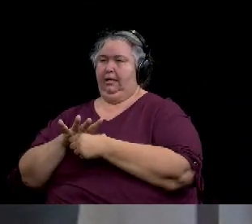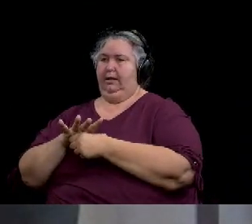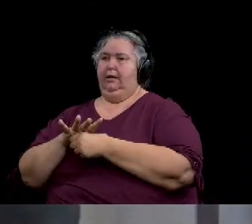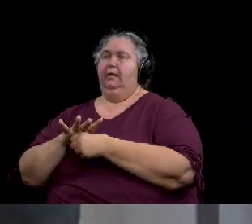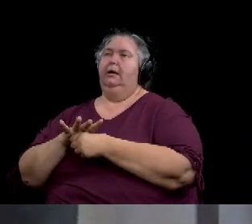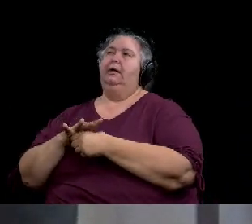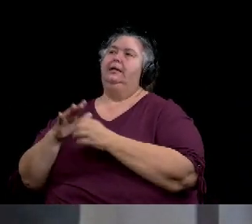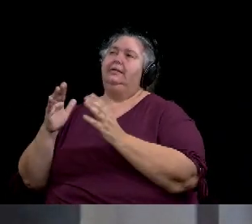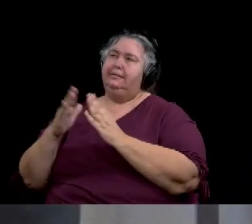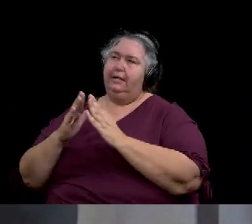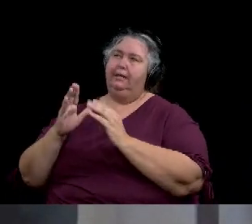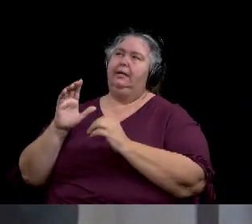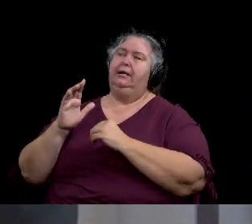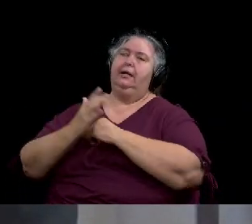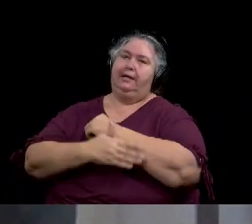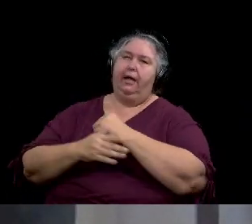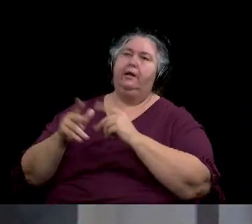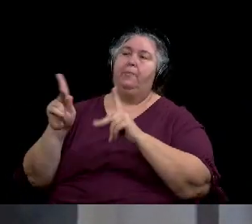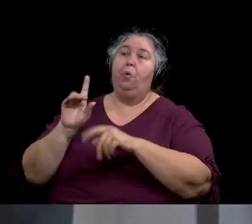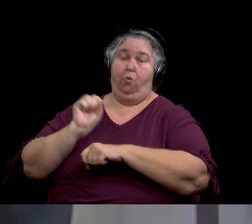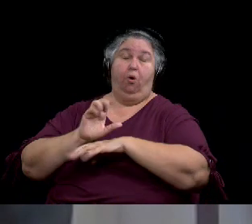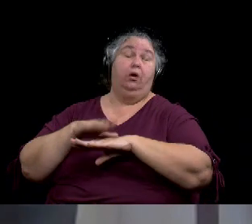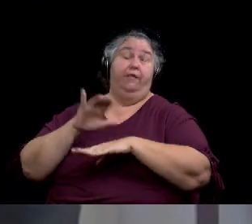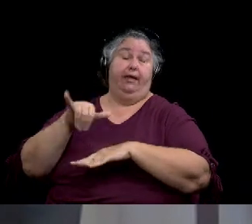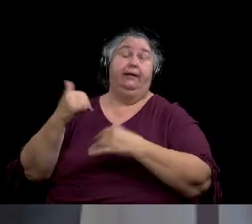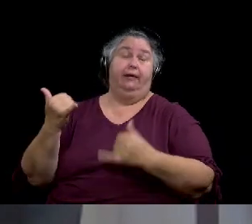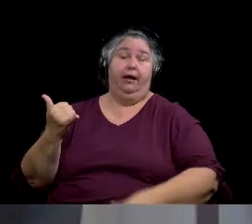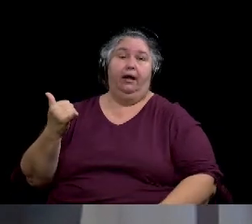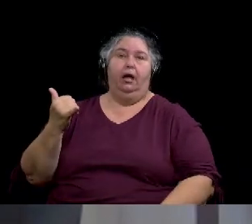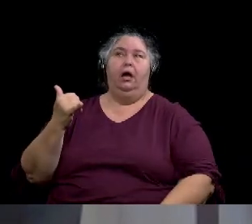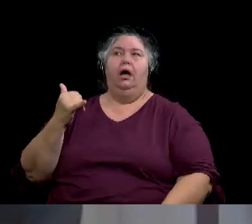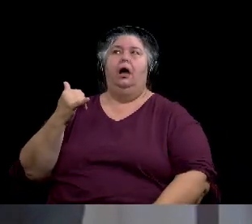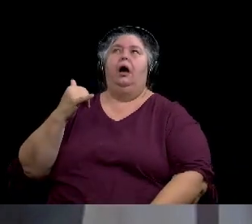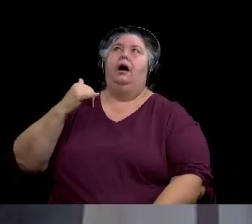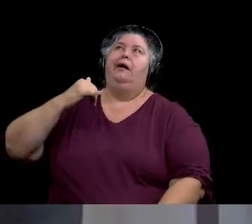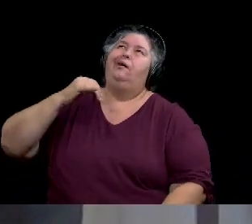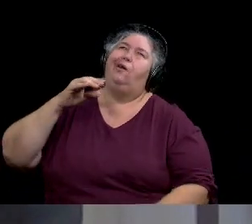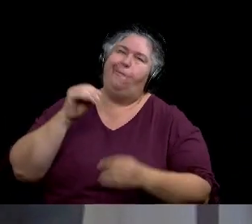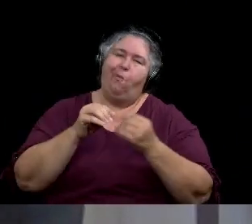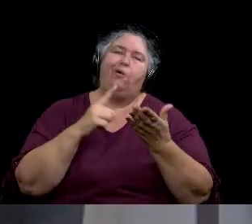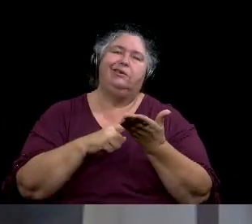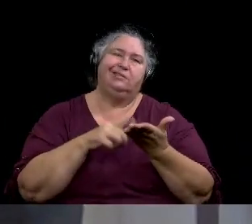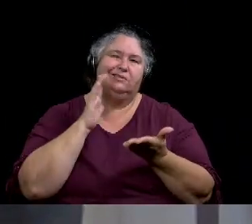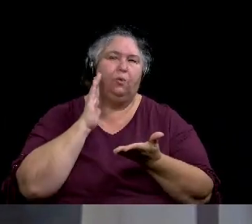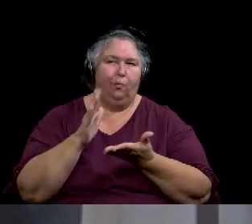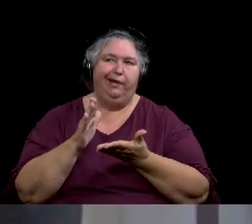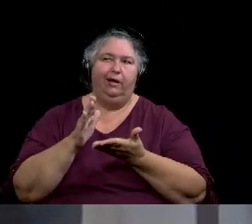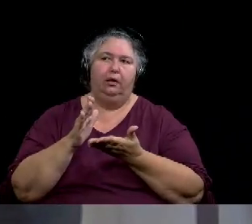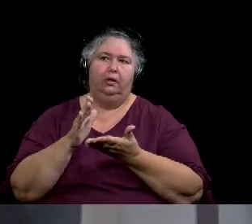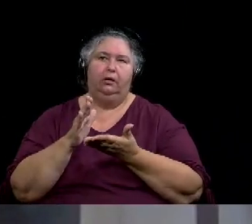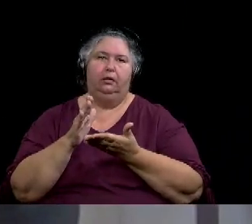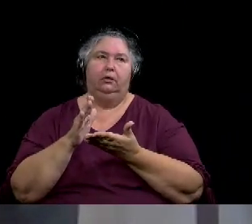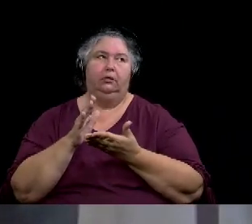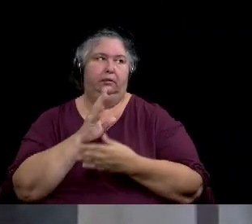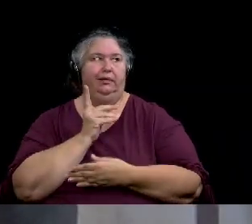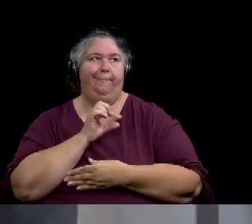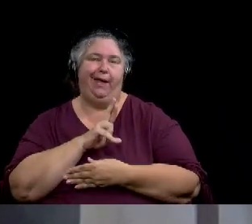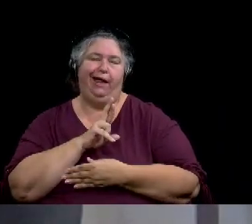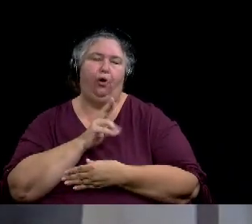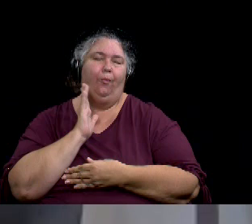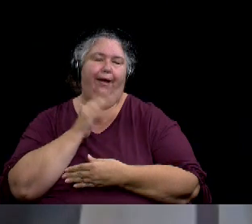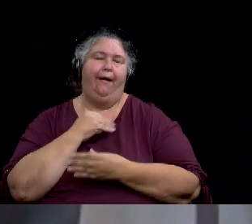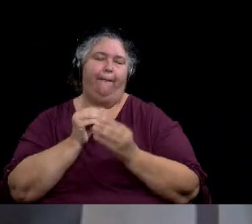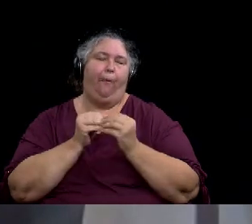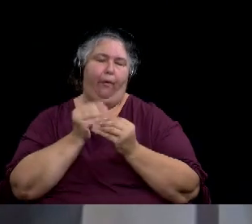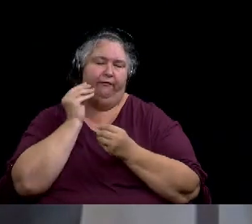county folks are working on that now, and it'll be more discussed about that here in a little bit. The mayor will have more detail on it.